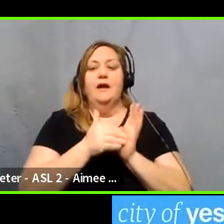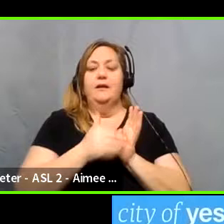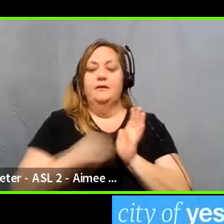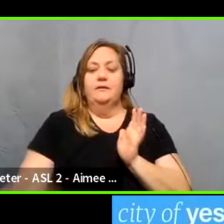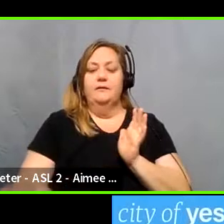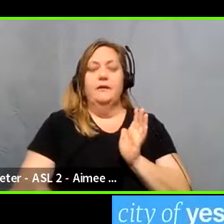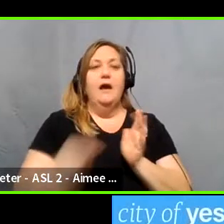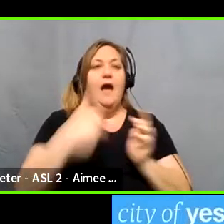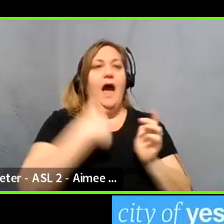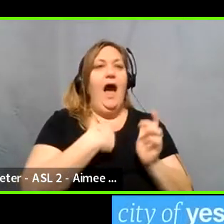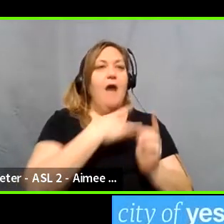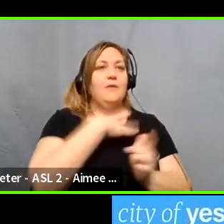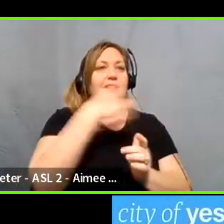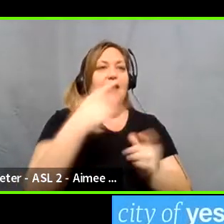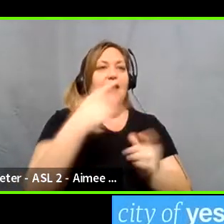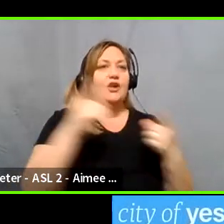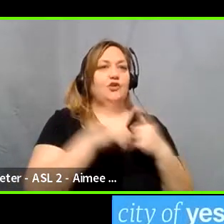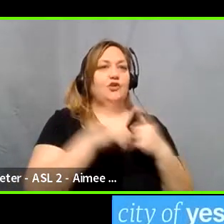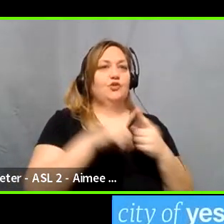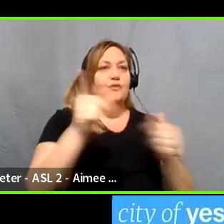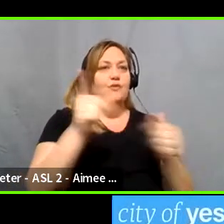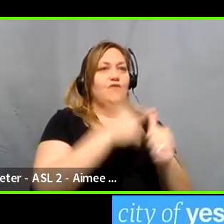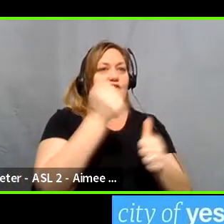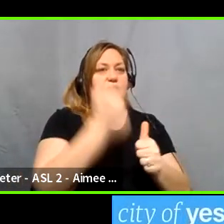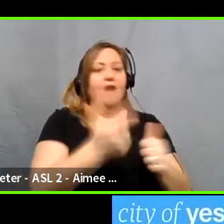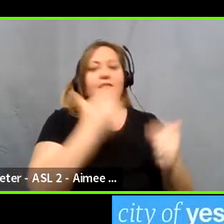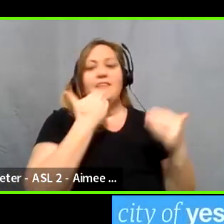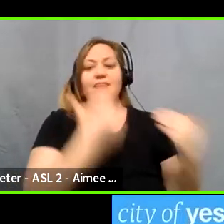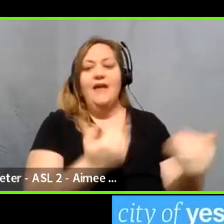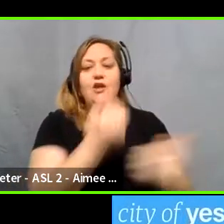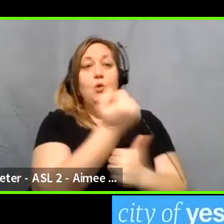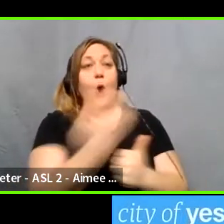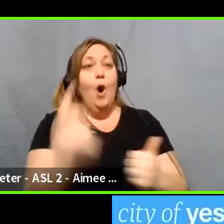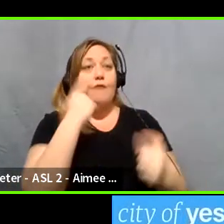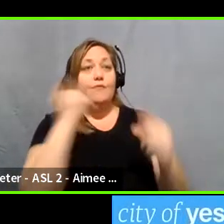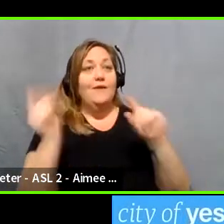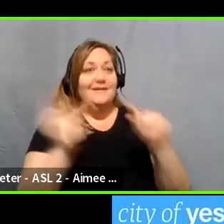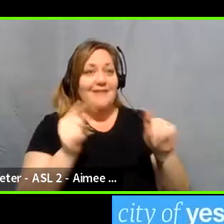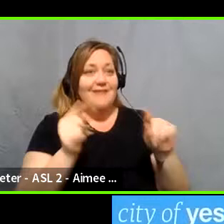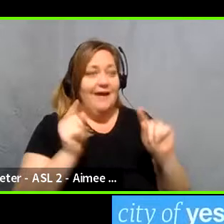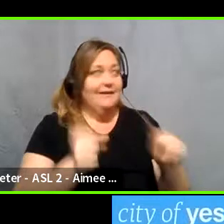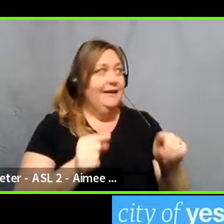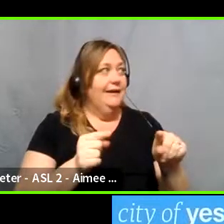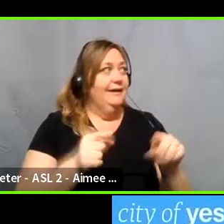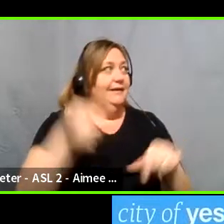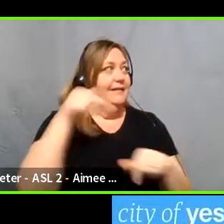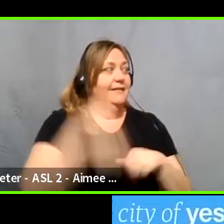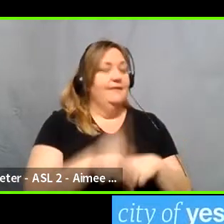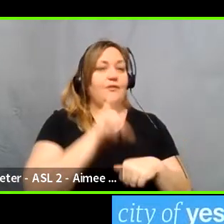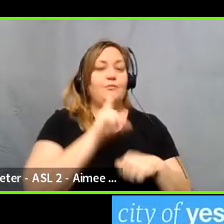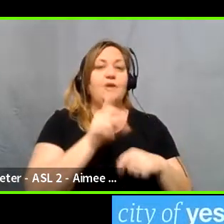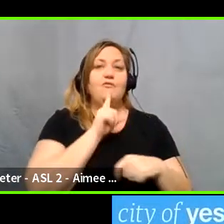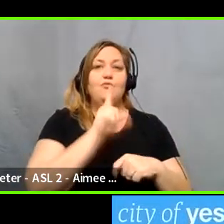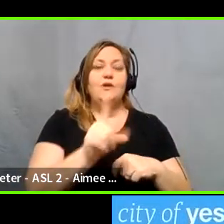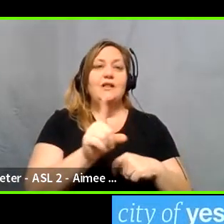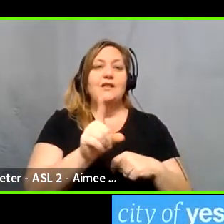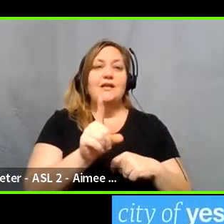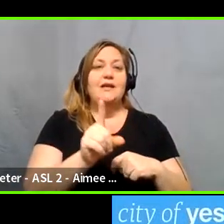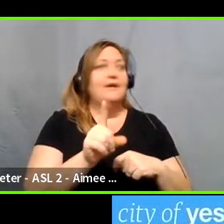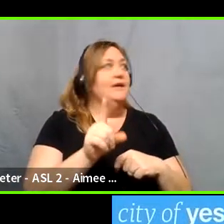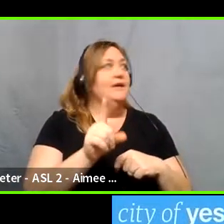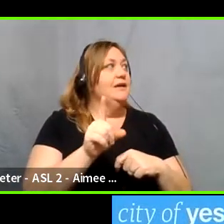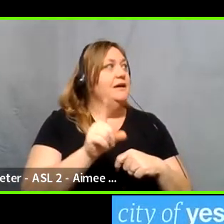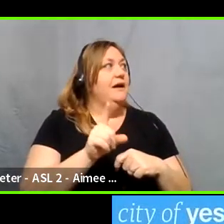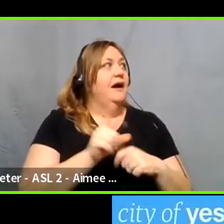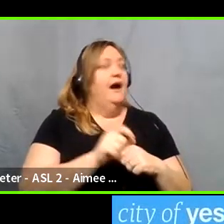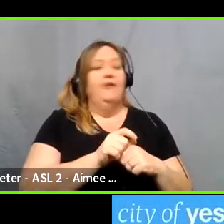I would like to, first off, thank you all for attending. This has been very fruitful. It's been really great to